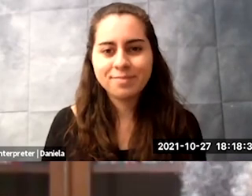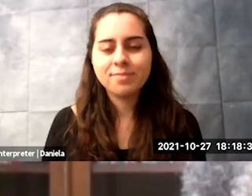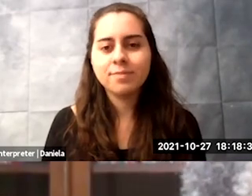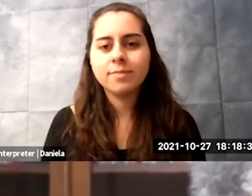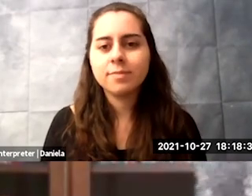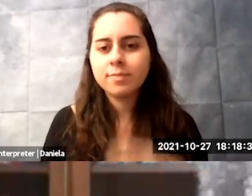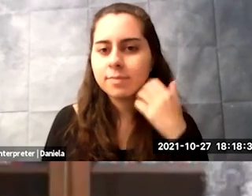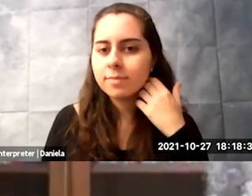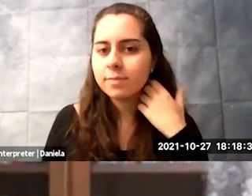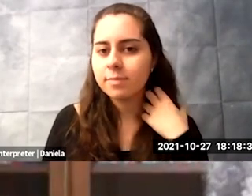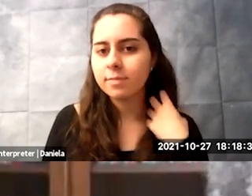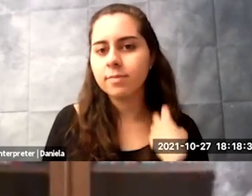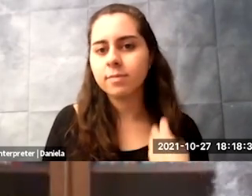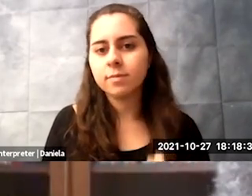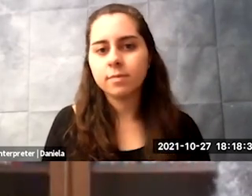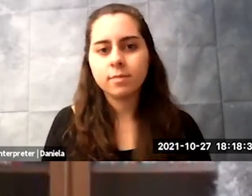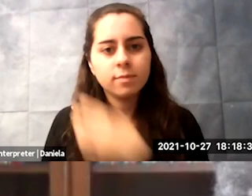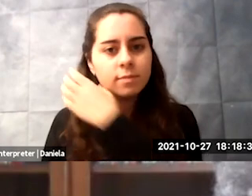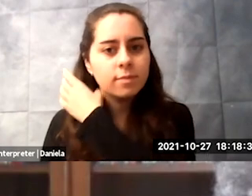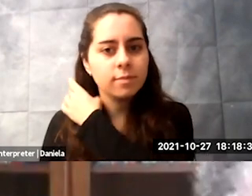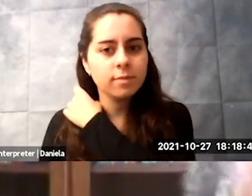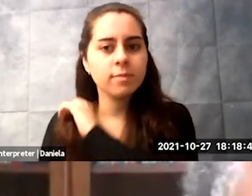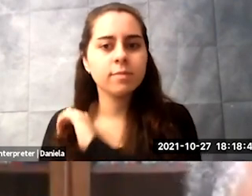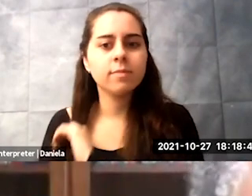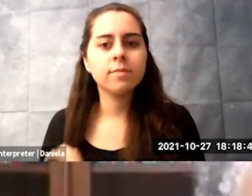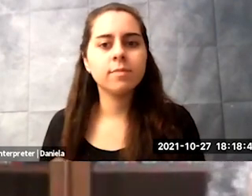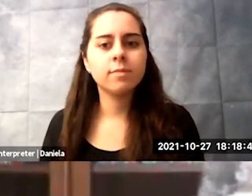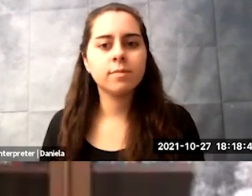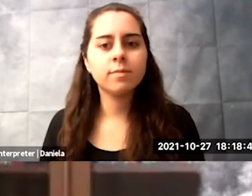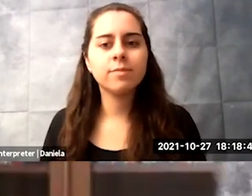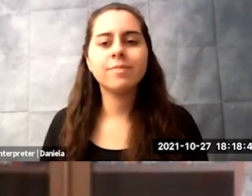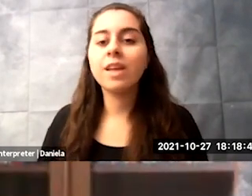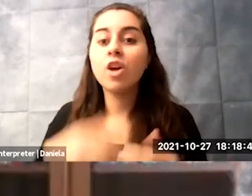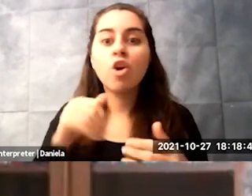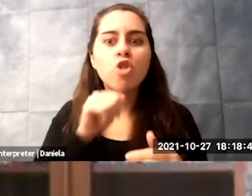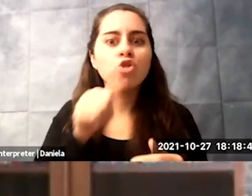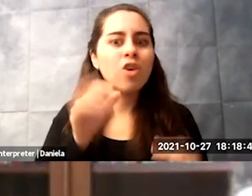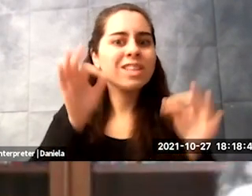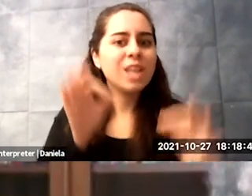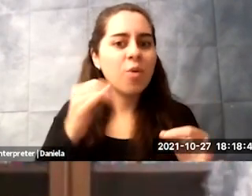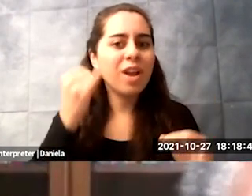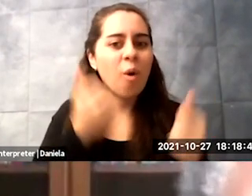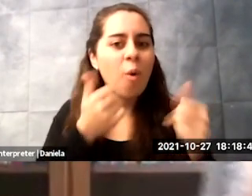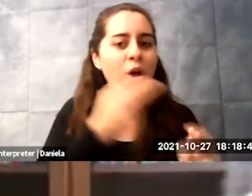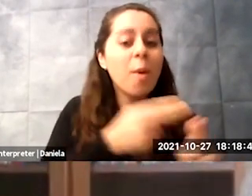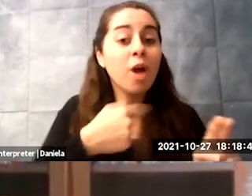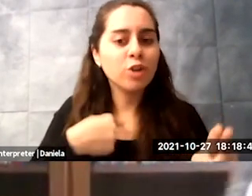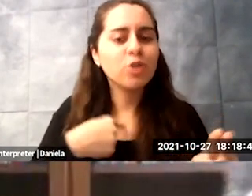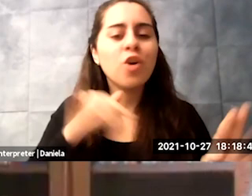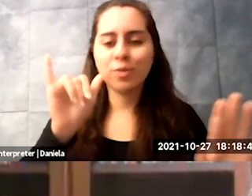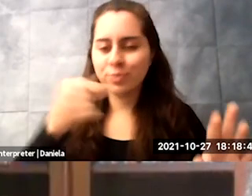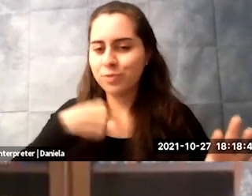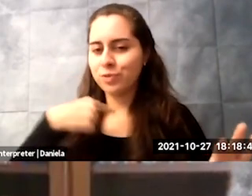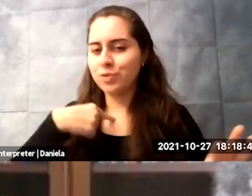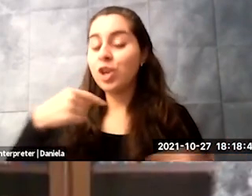¿Está hablando? Sí, no sí, Ana Irma. Ah, ok, es que no estaba segura si dijiste Digna o Ana Irma. Ana ok, Irma. Es que estaba